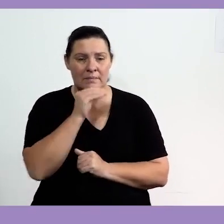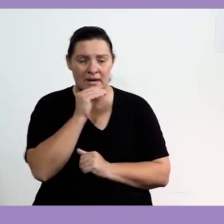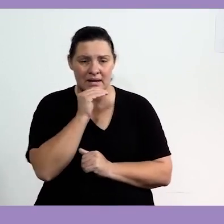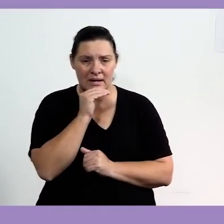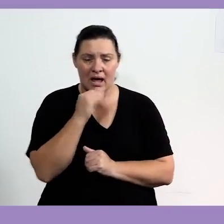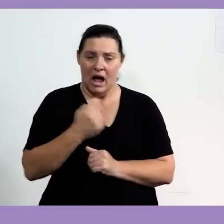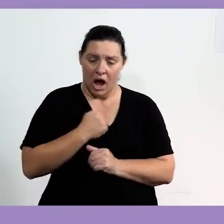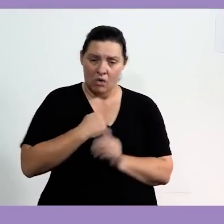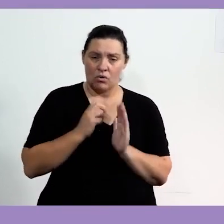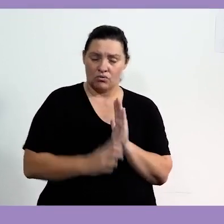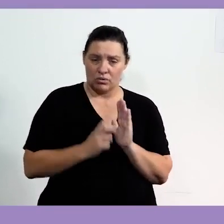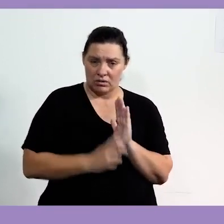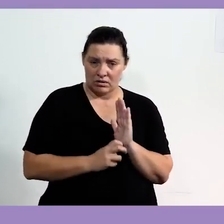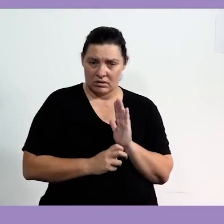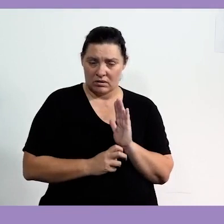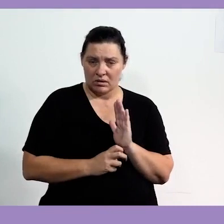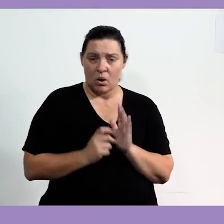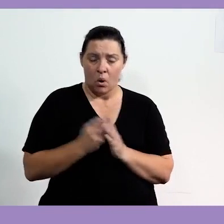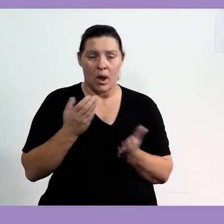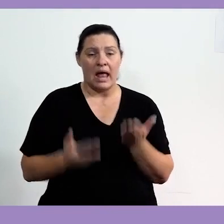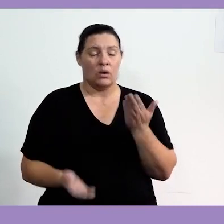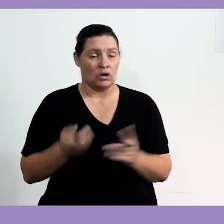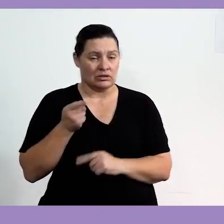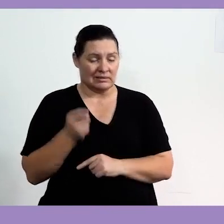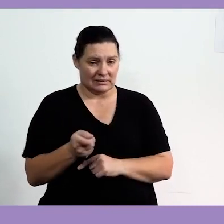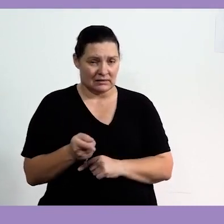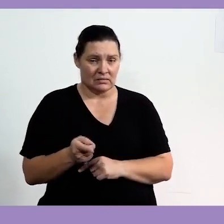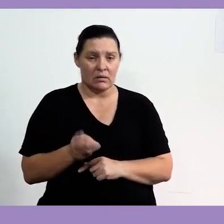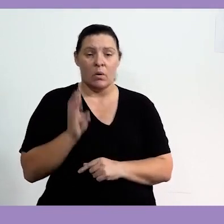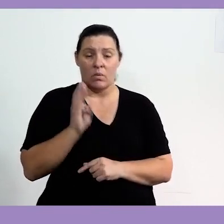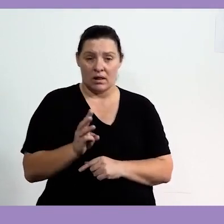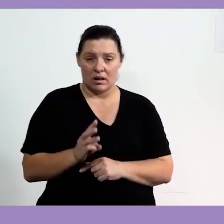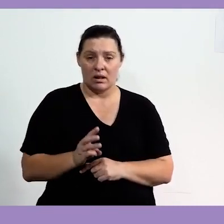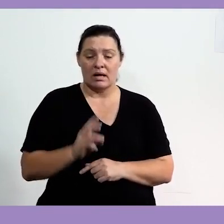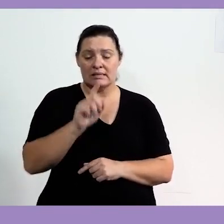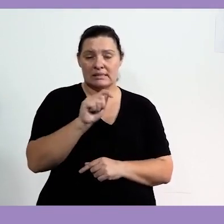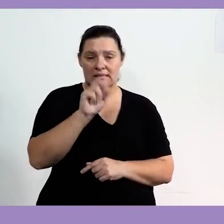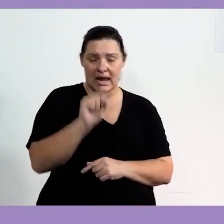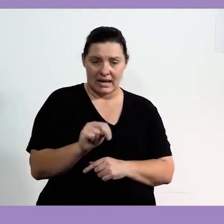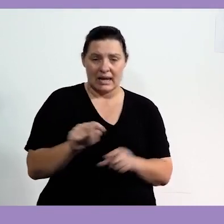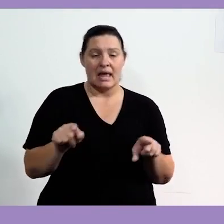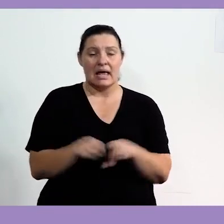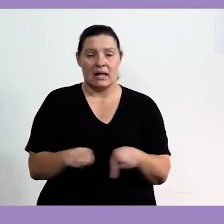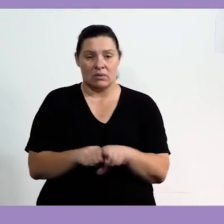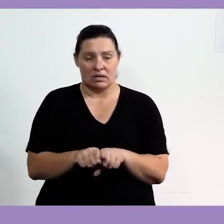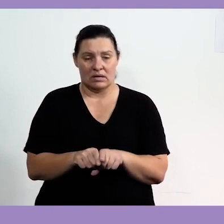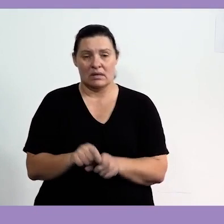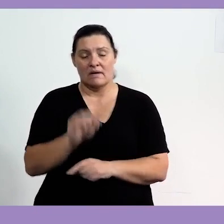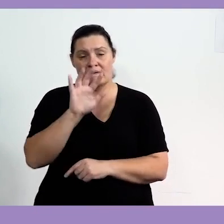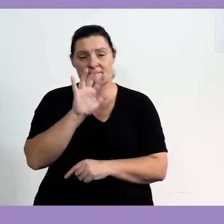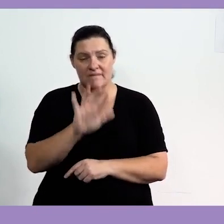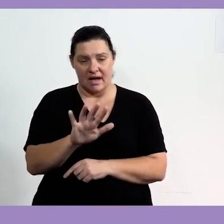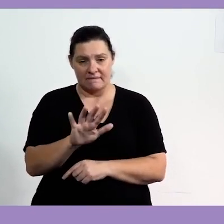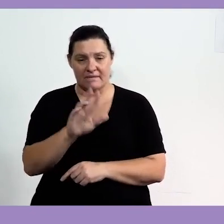So this means that our rule or our equation here is going to be Tn is equals